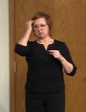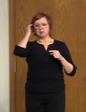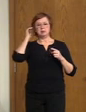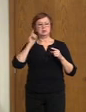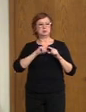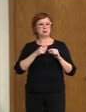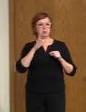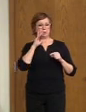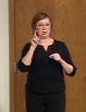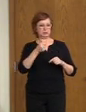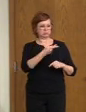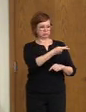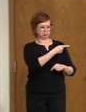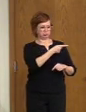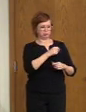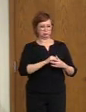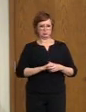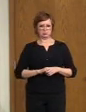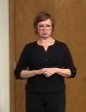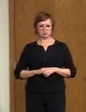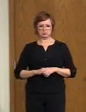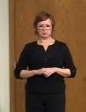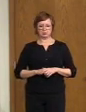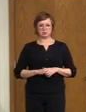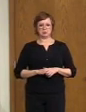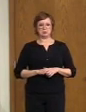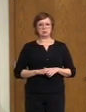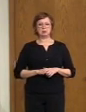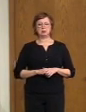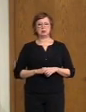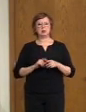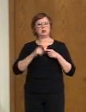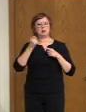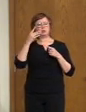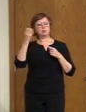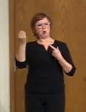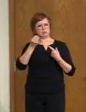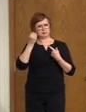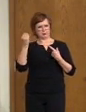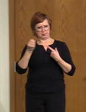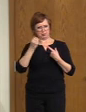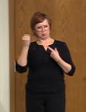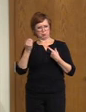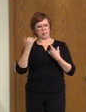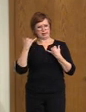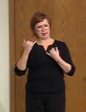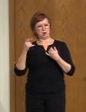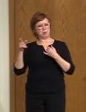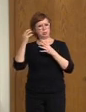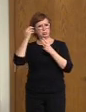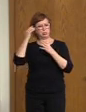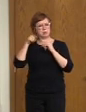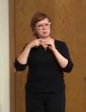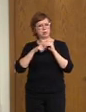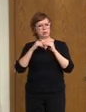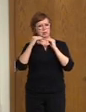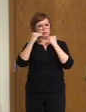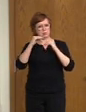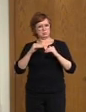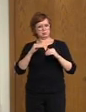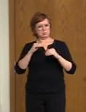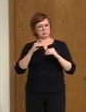of you, and you can maybe decide what you would recommend. Ontario is considering restrictions for people